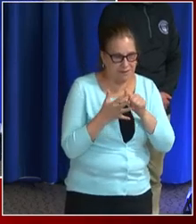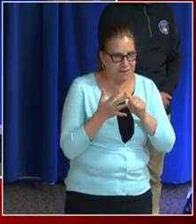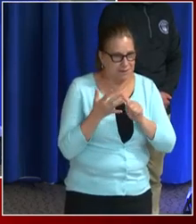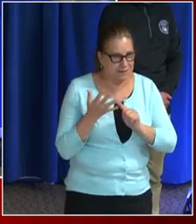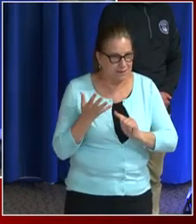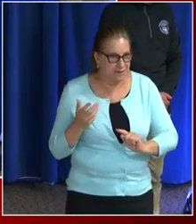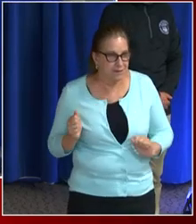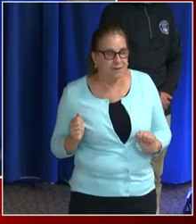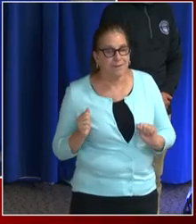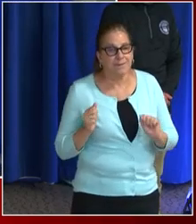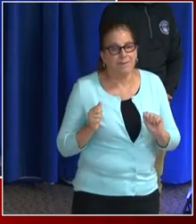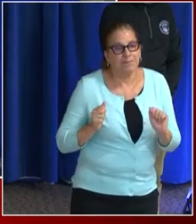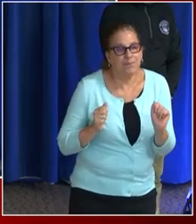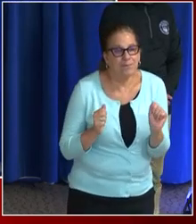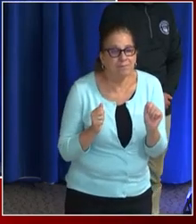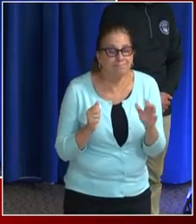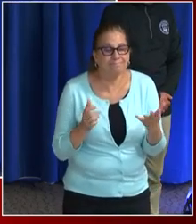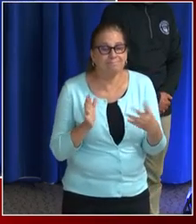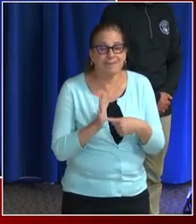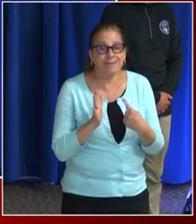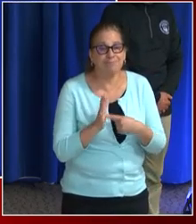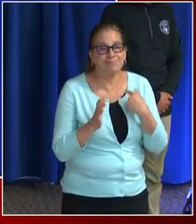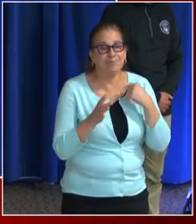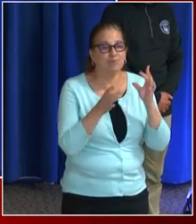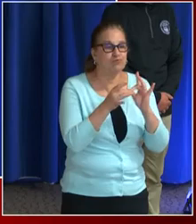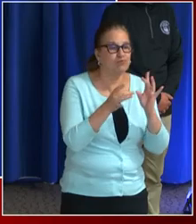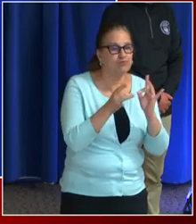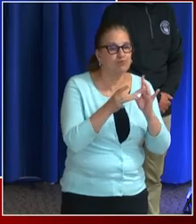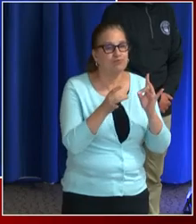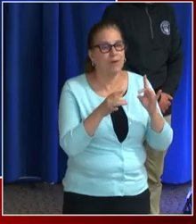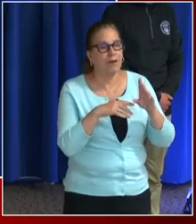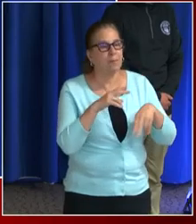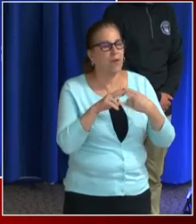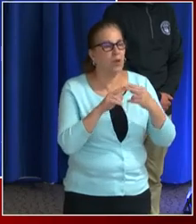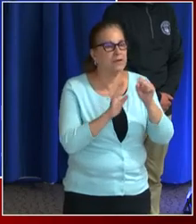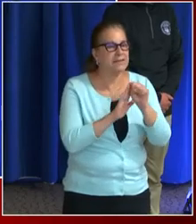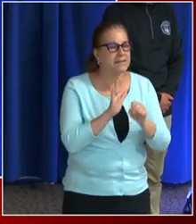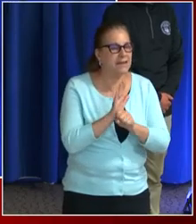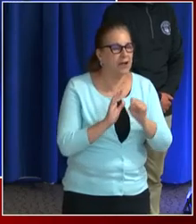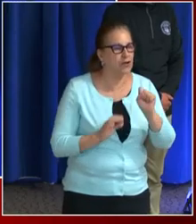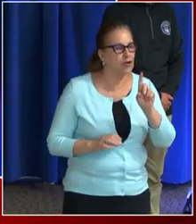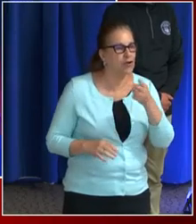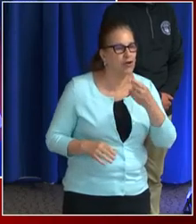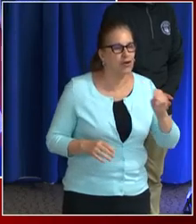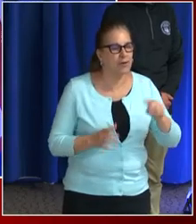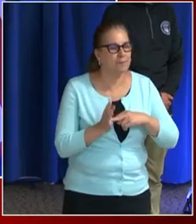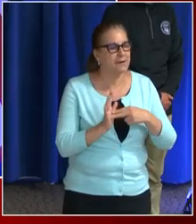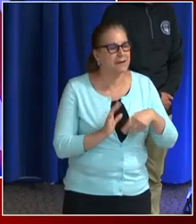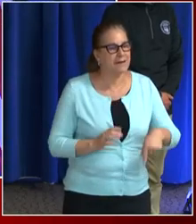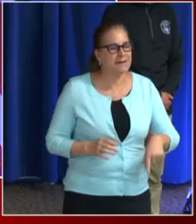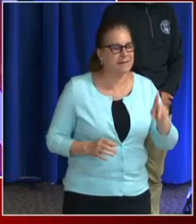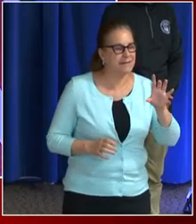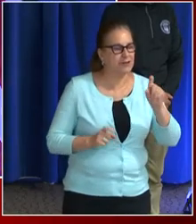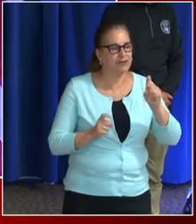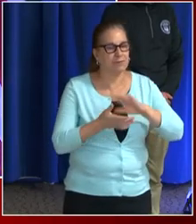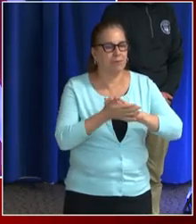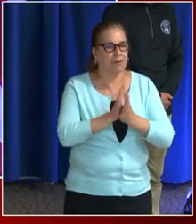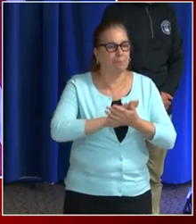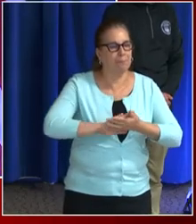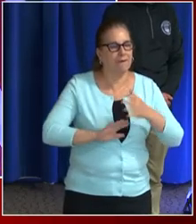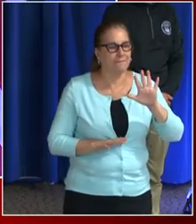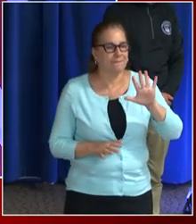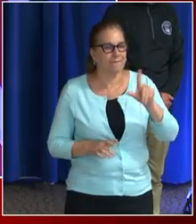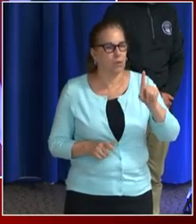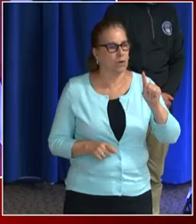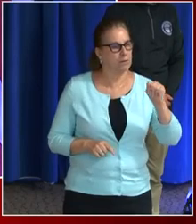Sometimes when we talk about statehood, people wonder why we fight so hard for it. And I think that the events